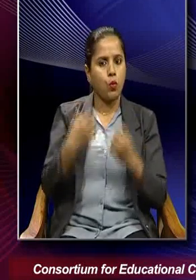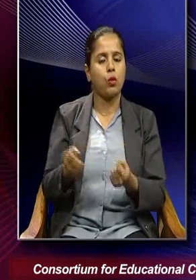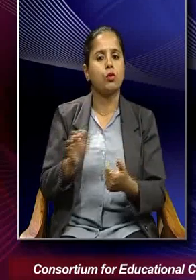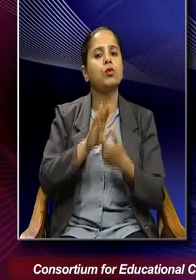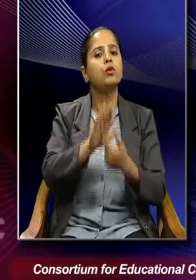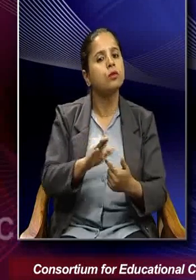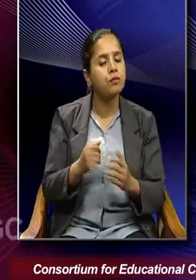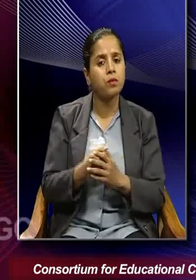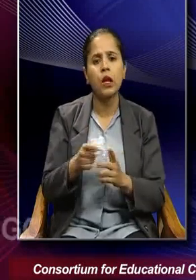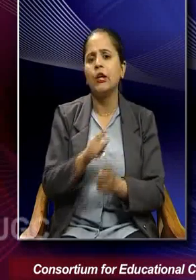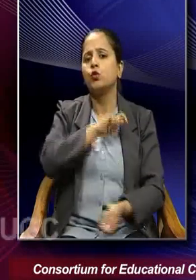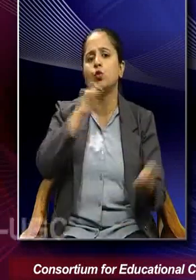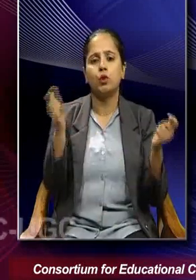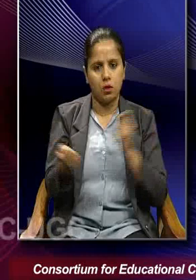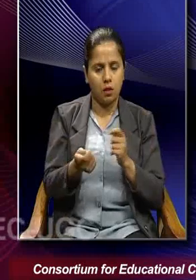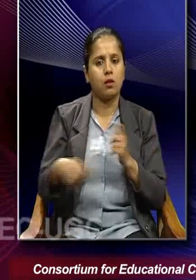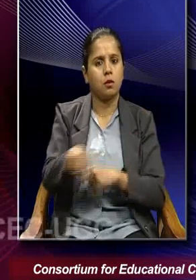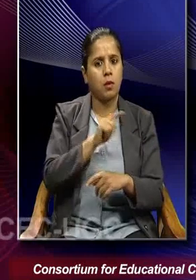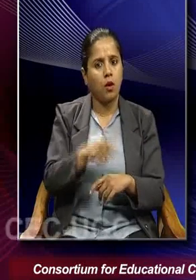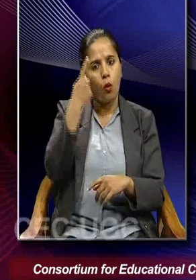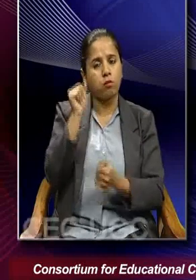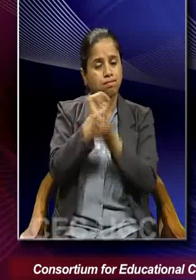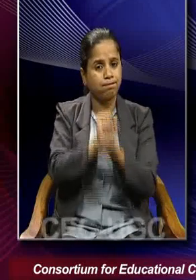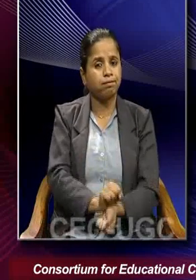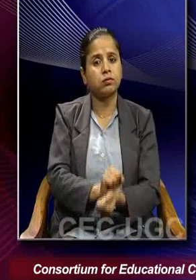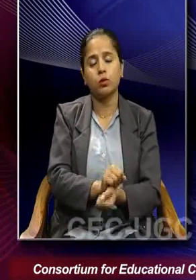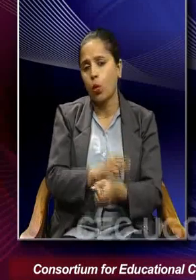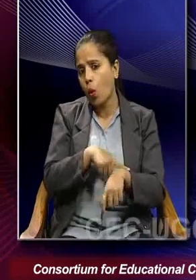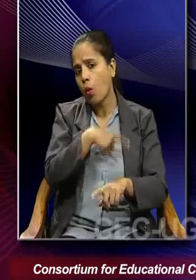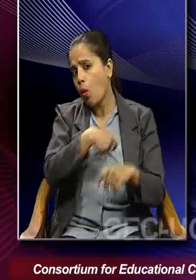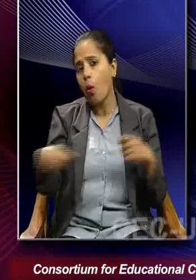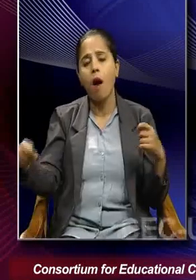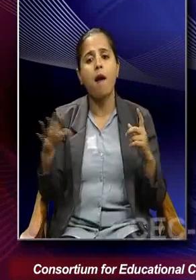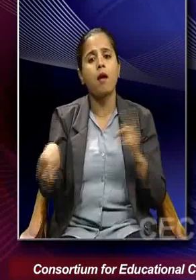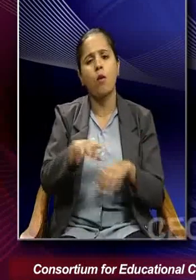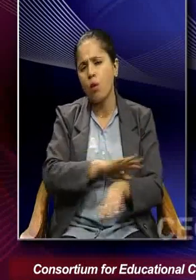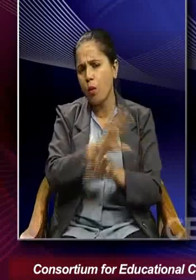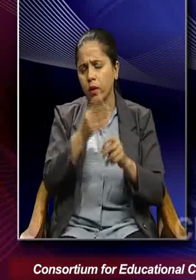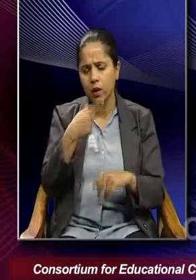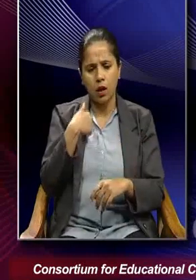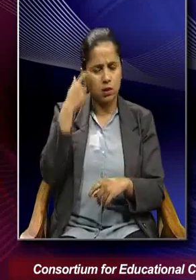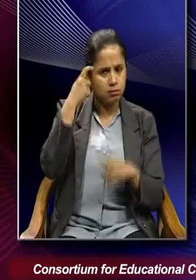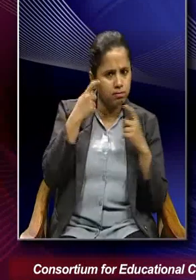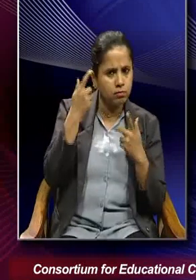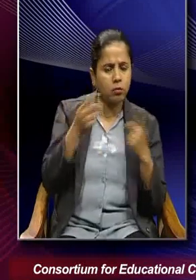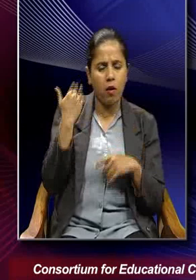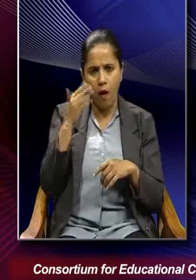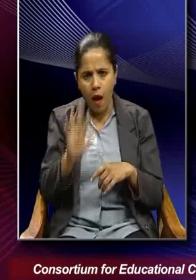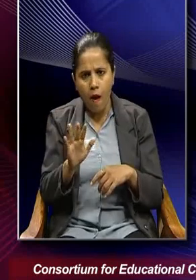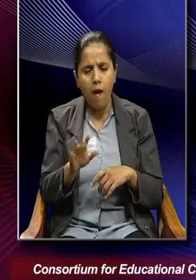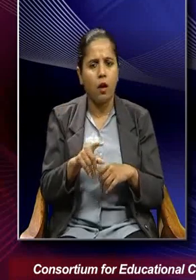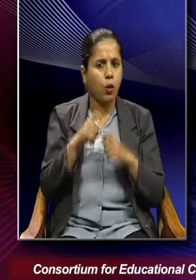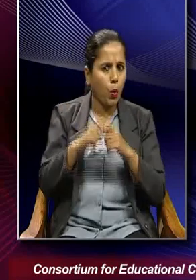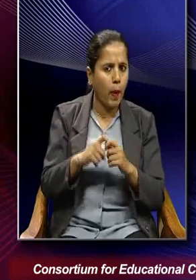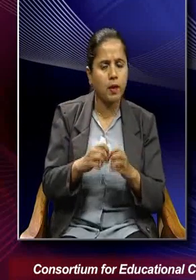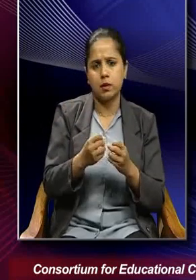the kind of chains in which they have been tied for so long. So all these kinds of concerns, they were being raised in films